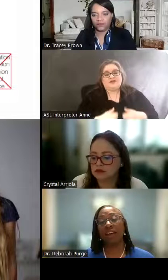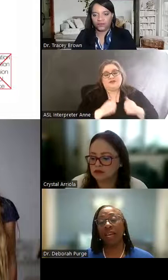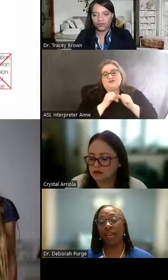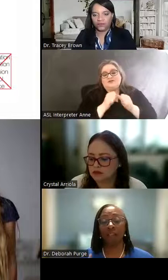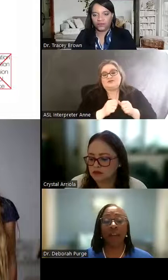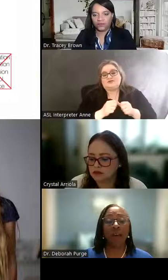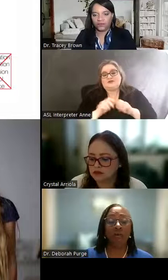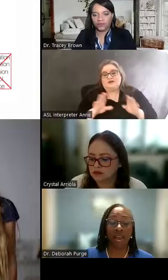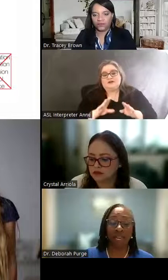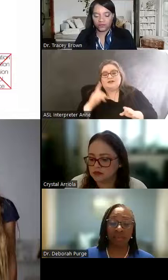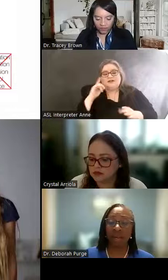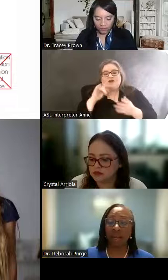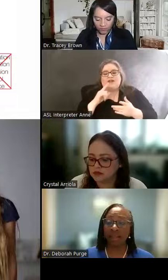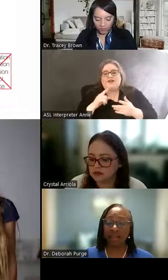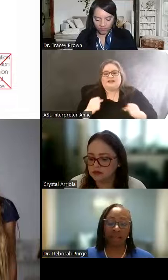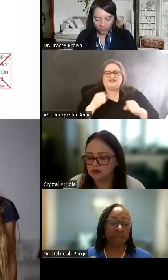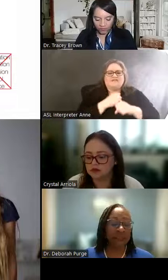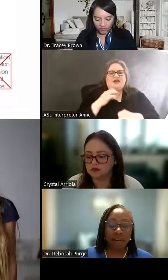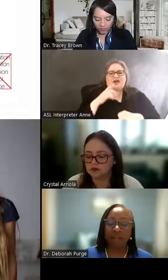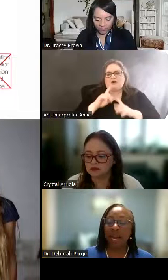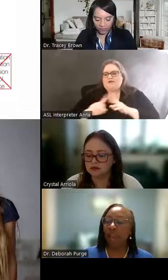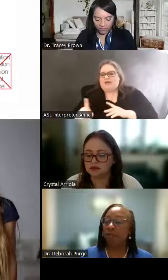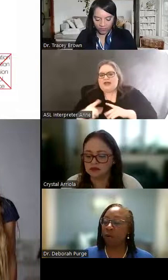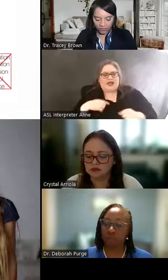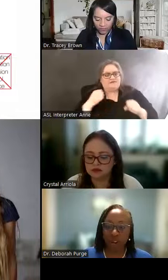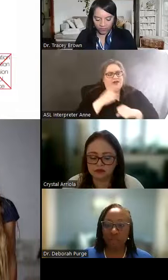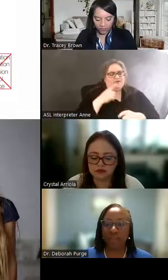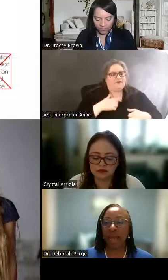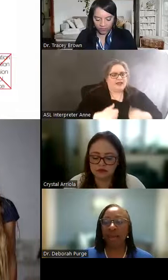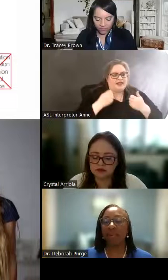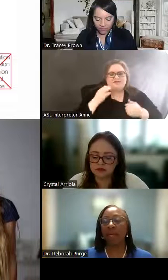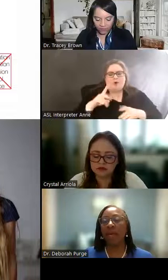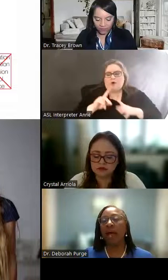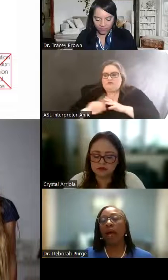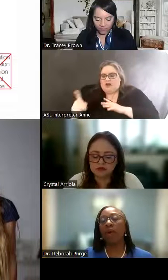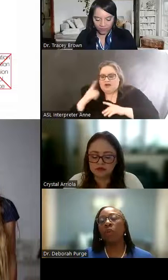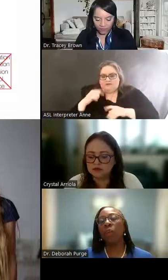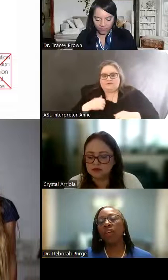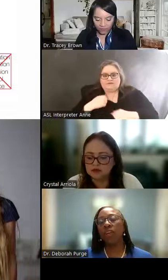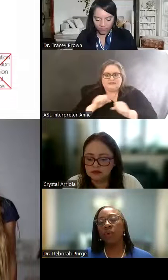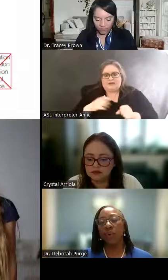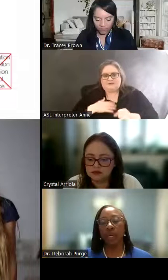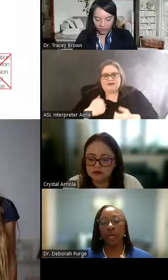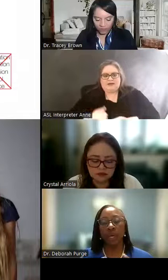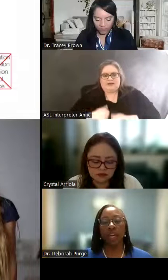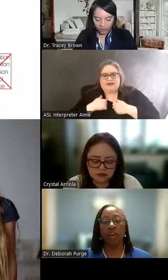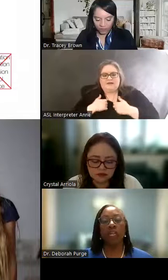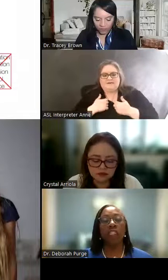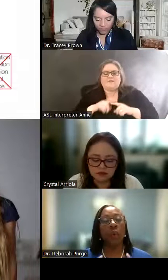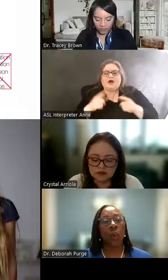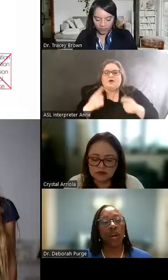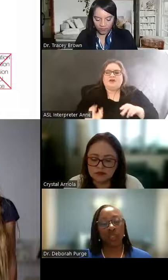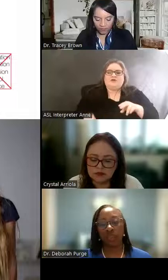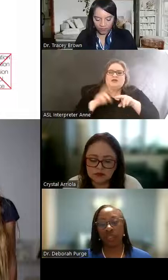the thought that it's fight or flight, right? I'm fighting for my life, or I'm running for my life. But when you